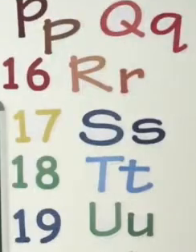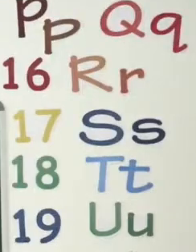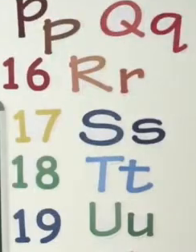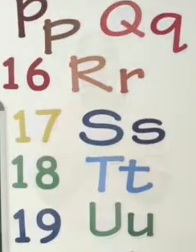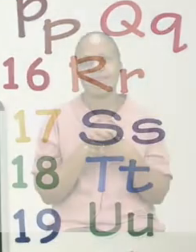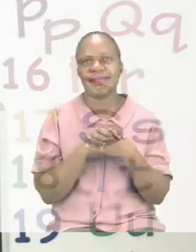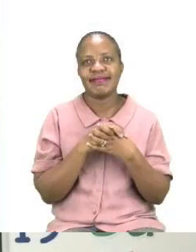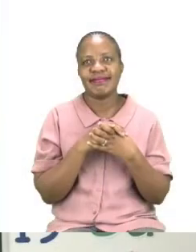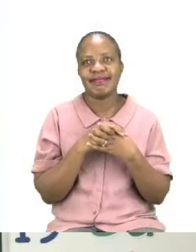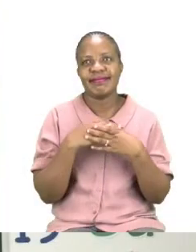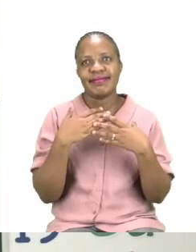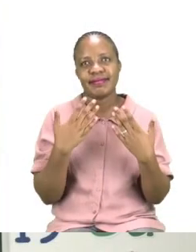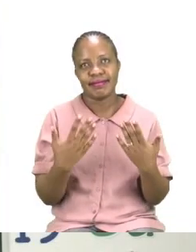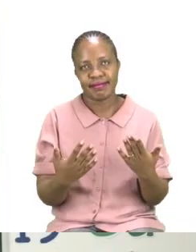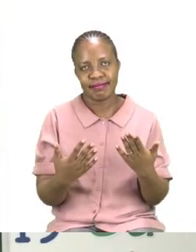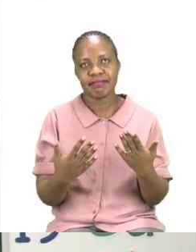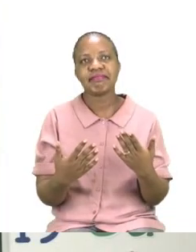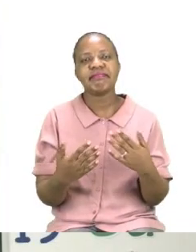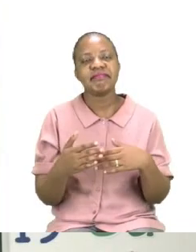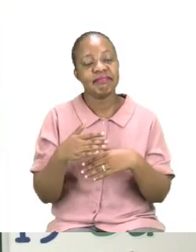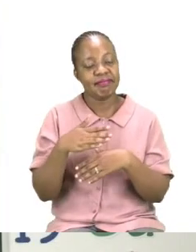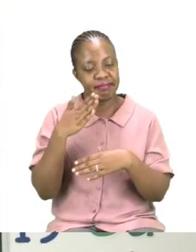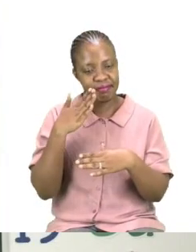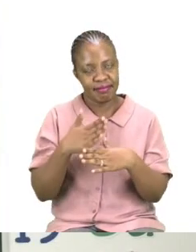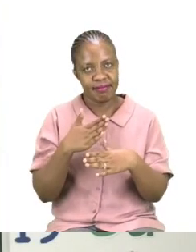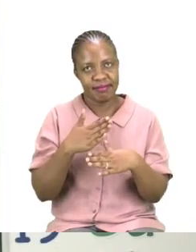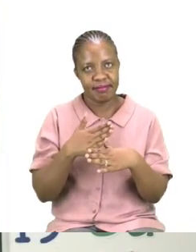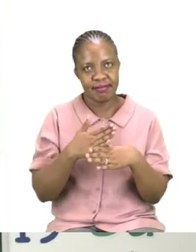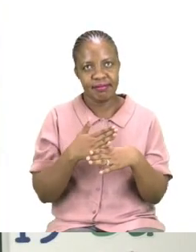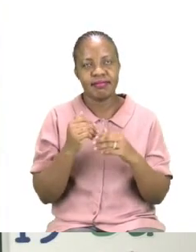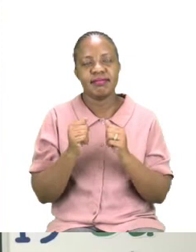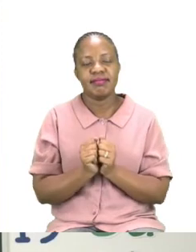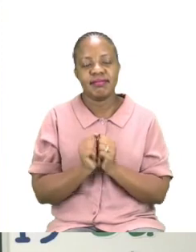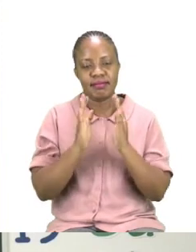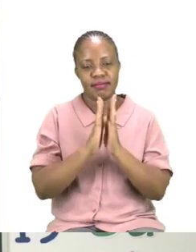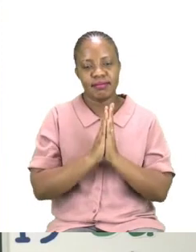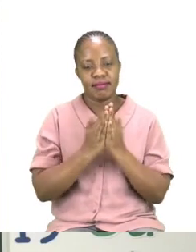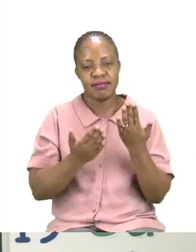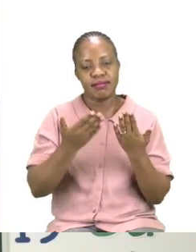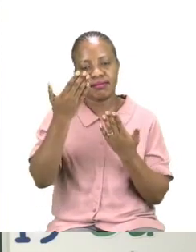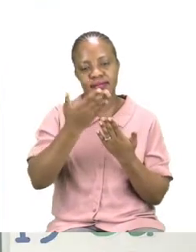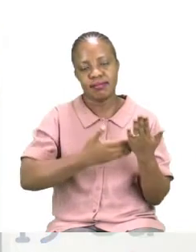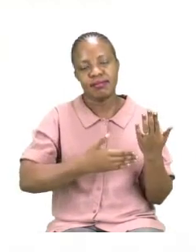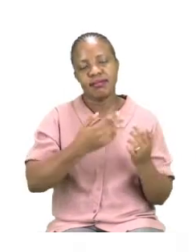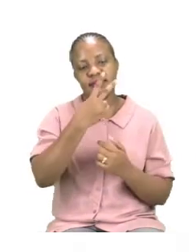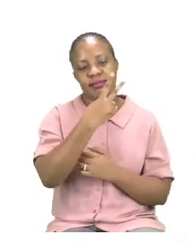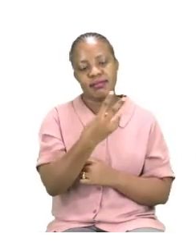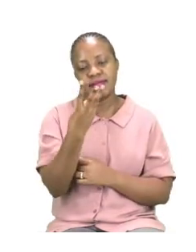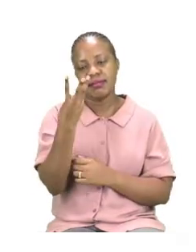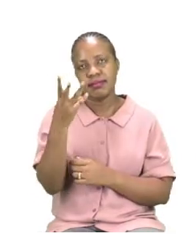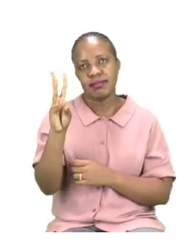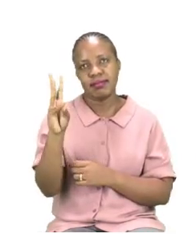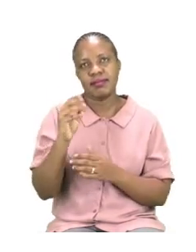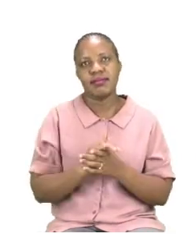For our next exercise, please can you turn to page 26.